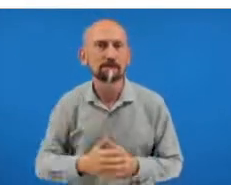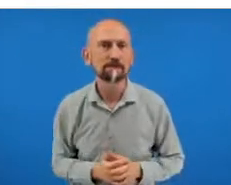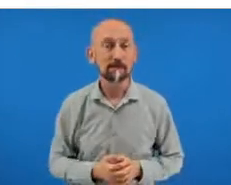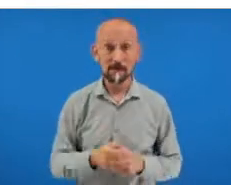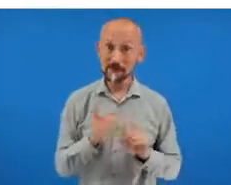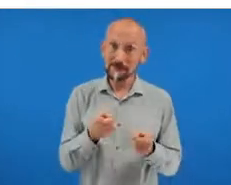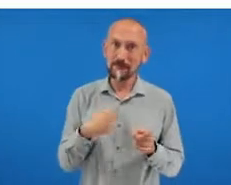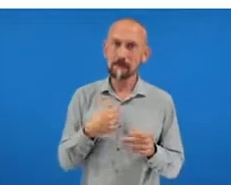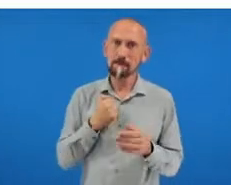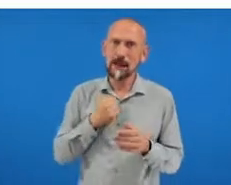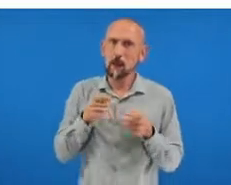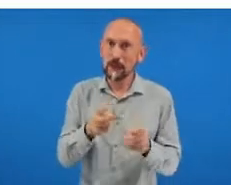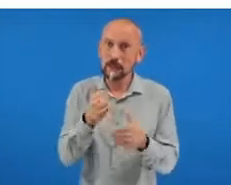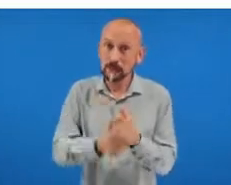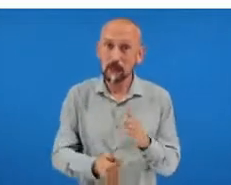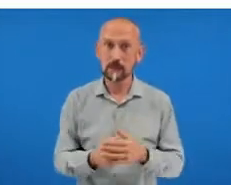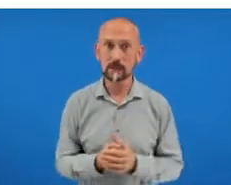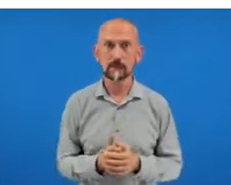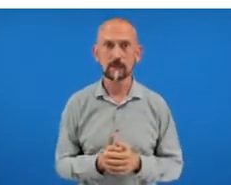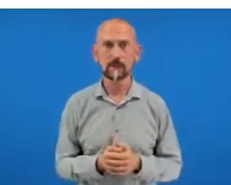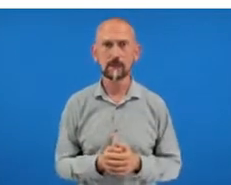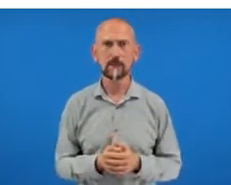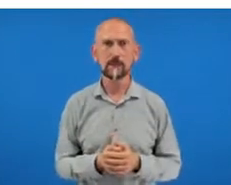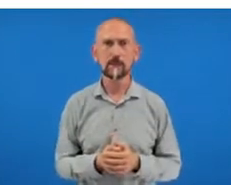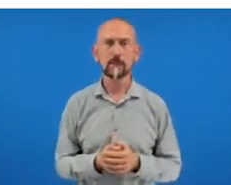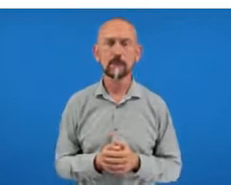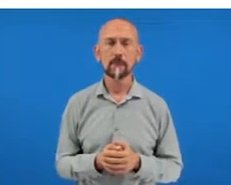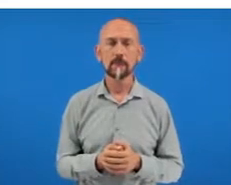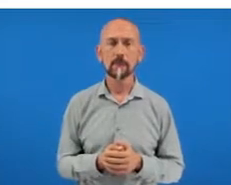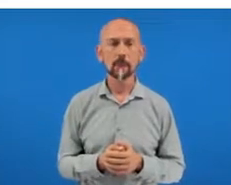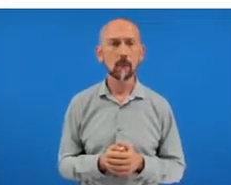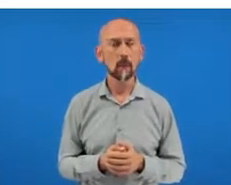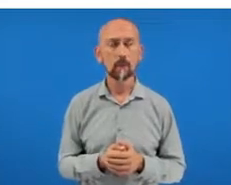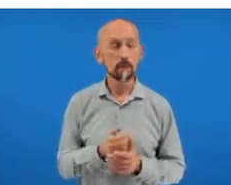you, Anna. Amandeep, what about from your point of view?